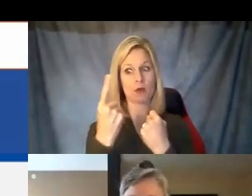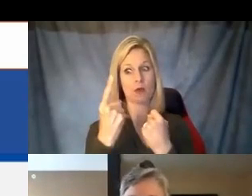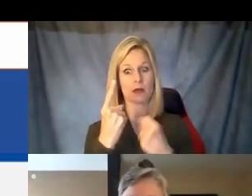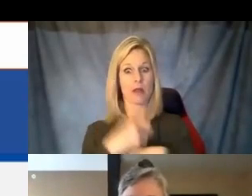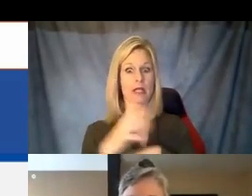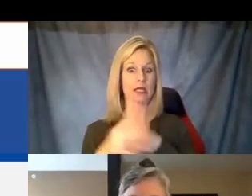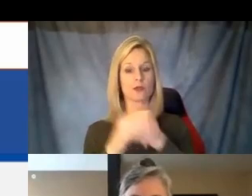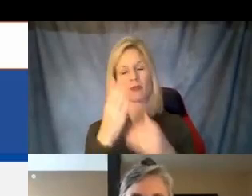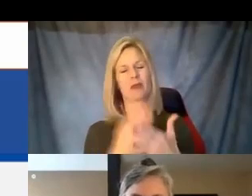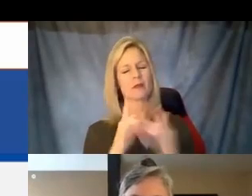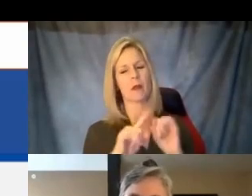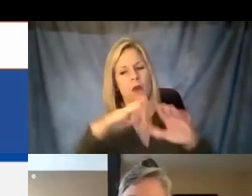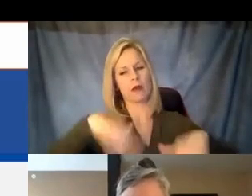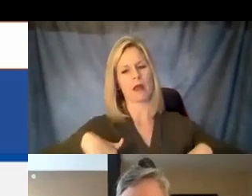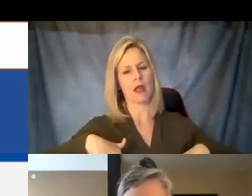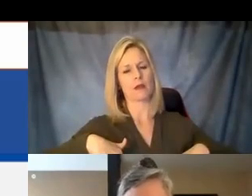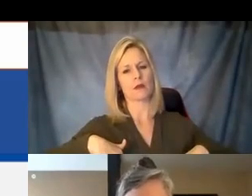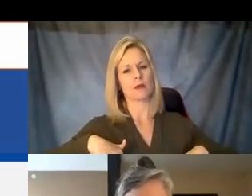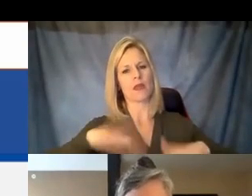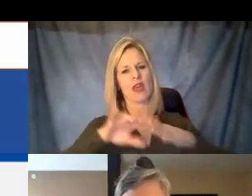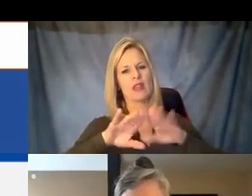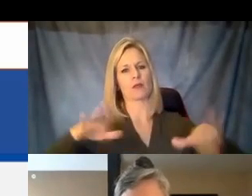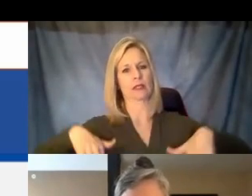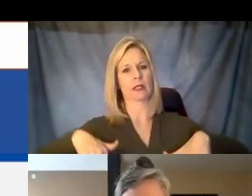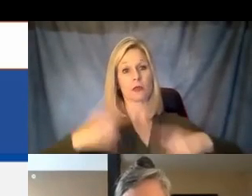we're not really there yet together. So that's what we're going to, does anybody have any